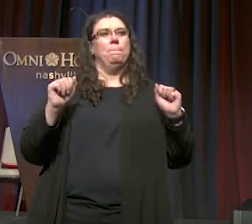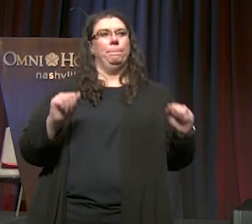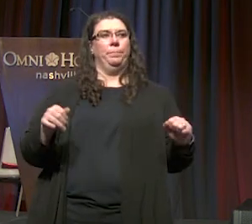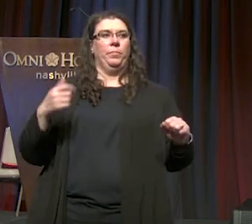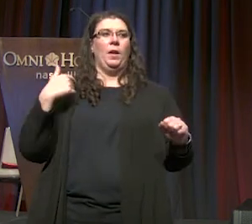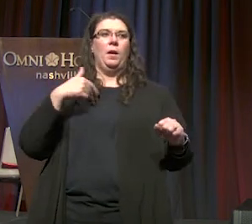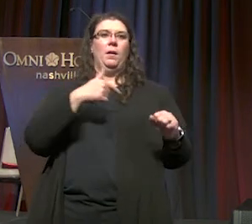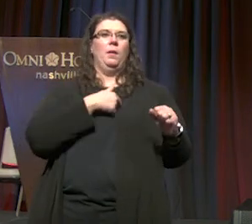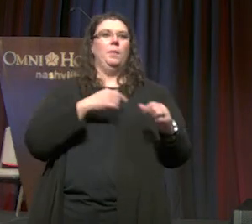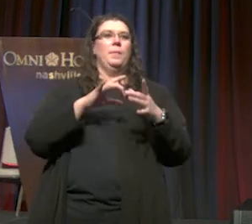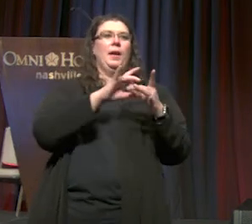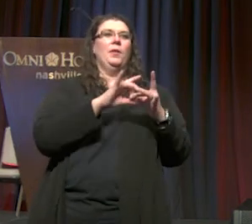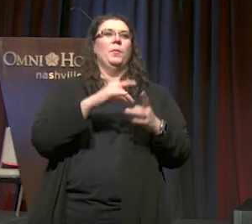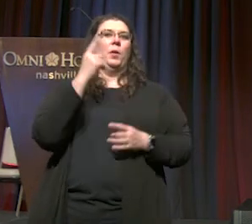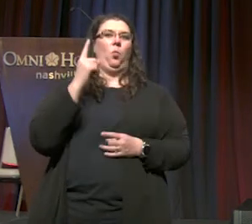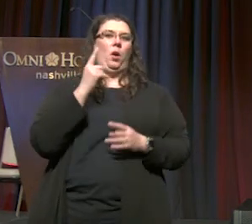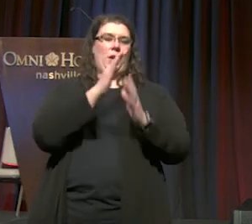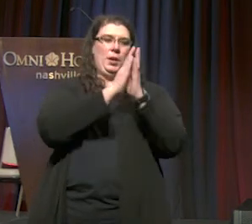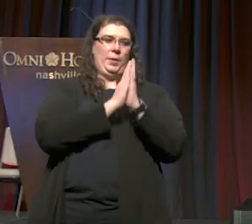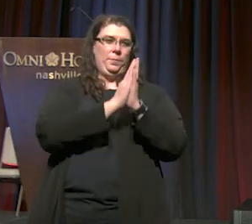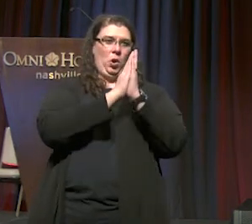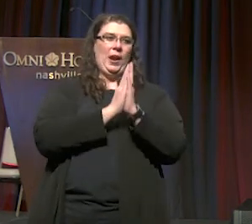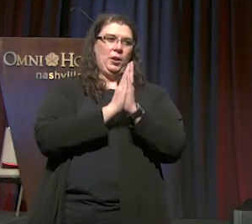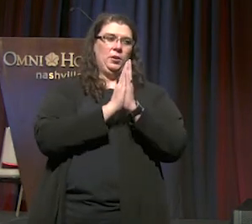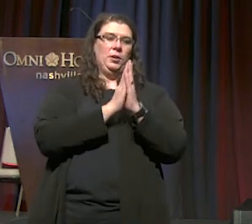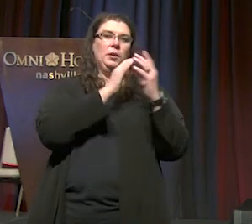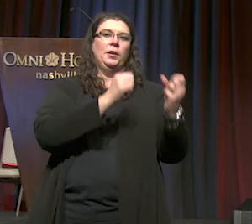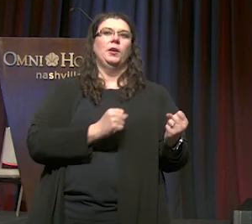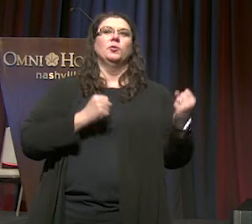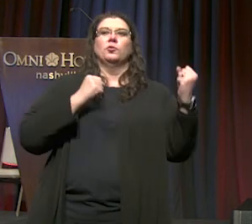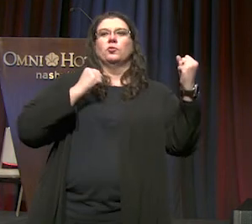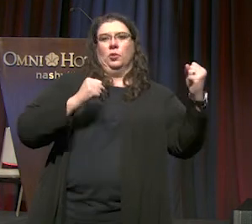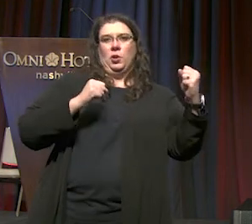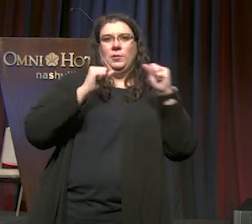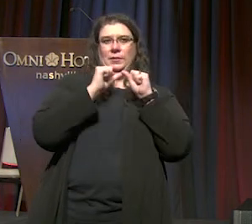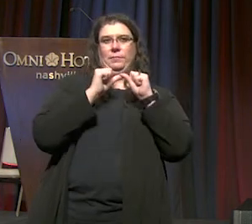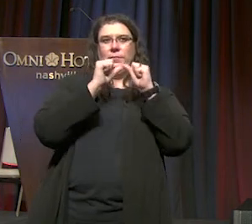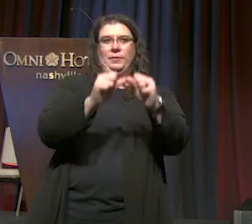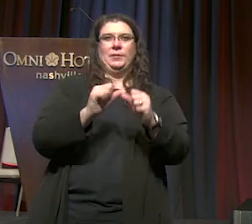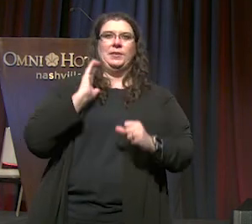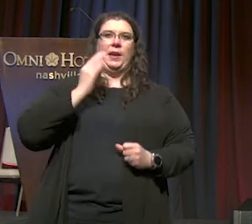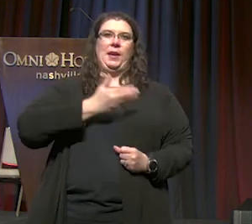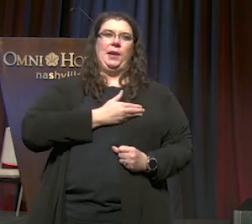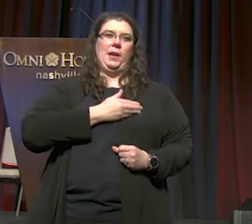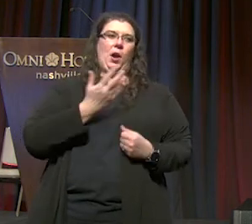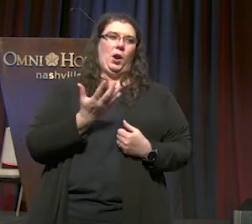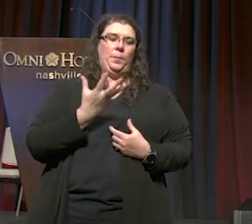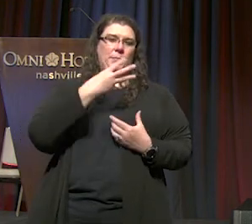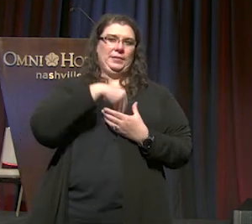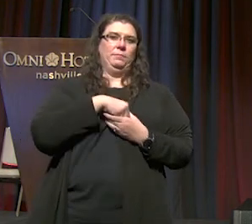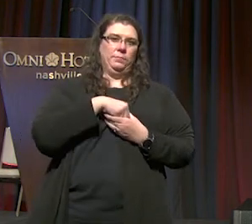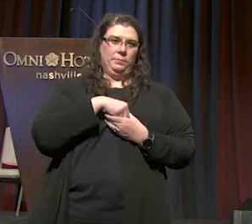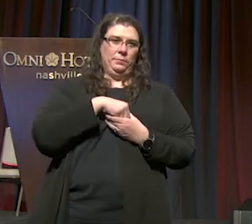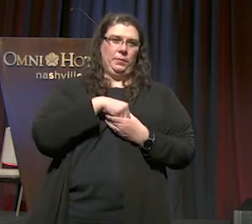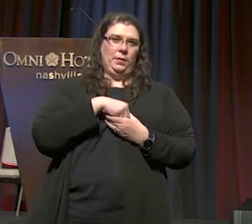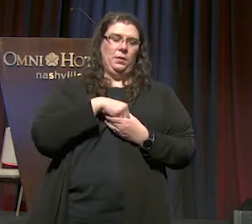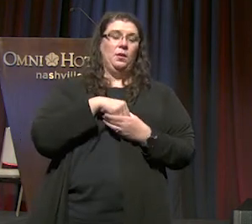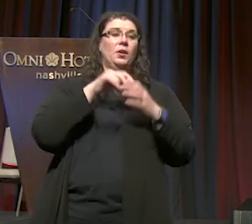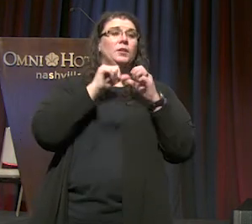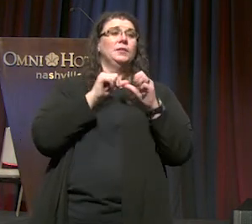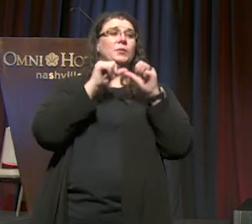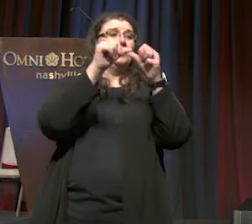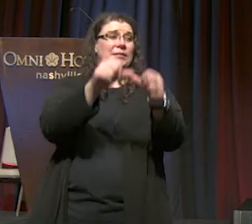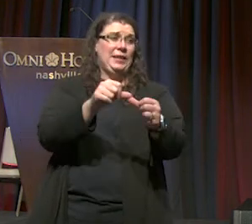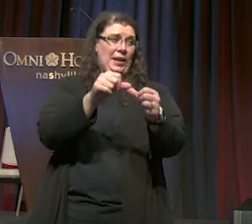one in prayer and strongly sustaining our possession, to stand